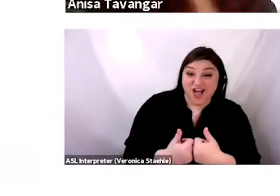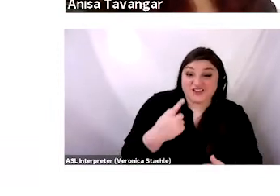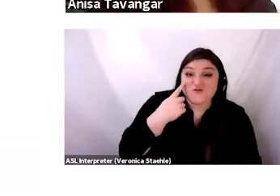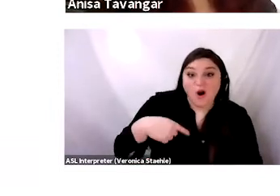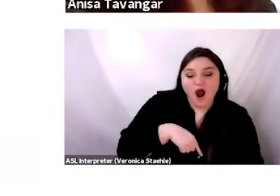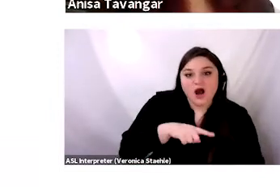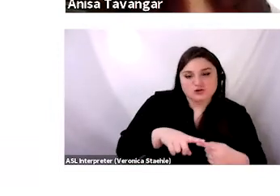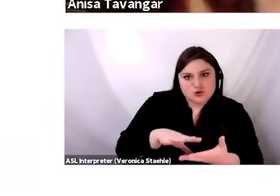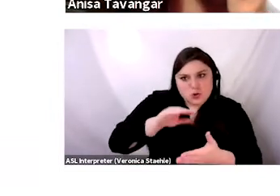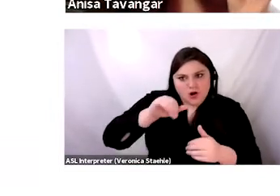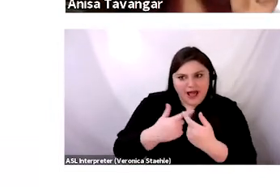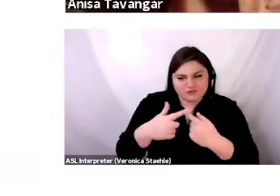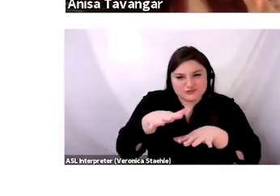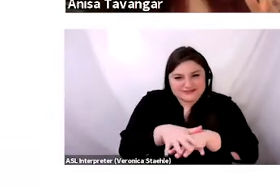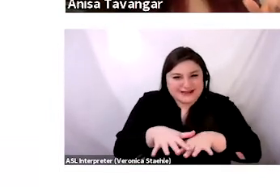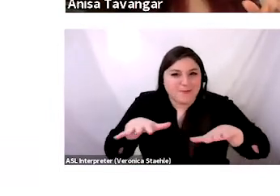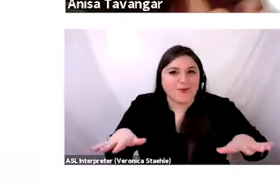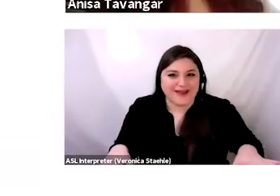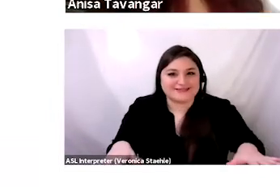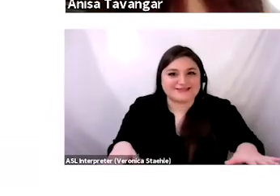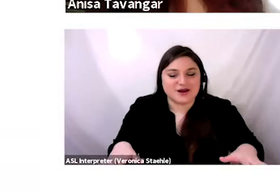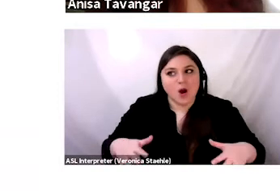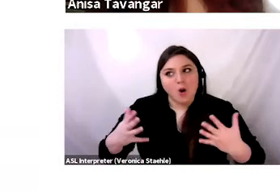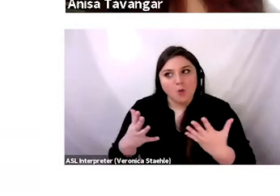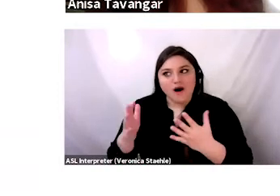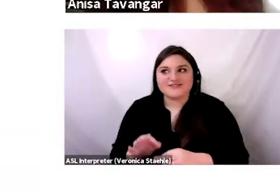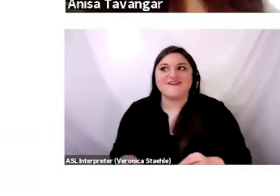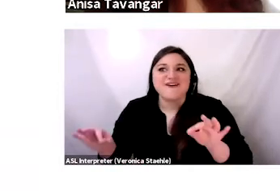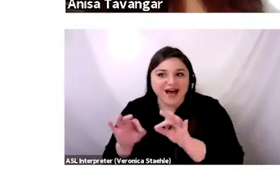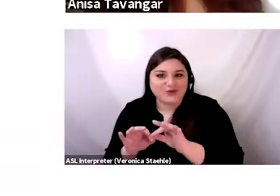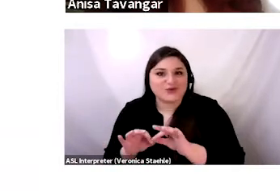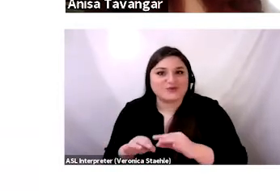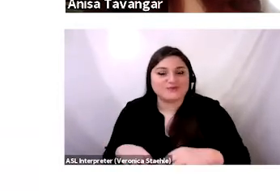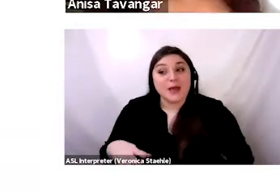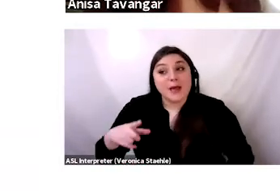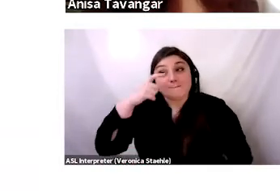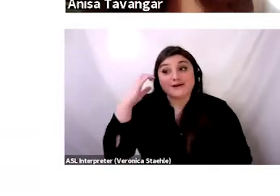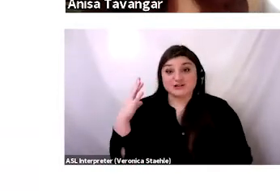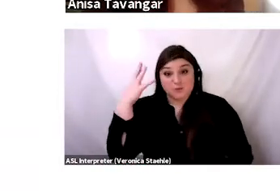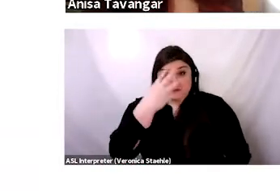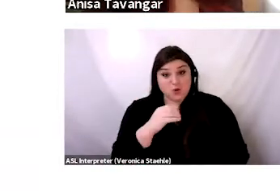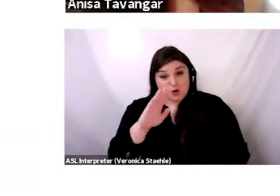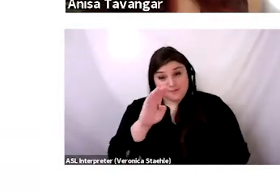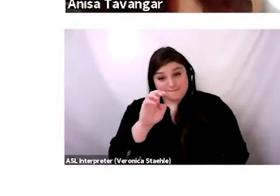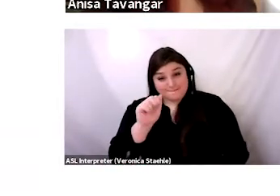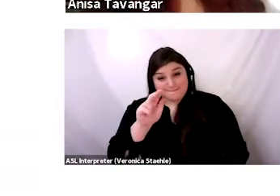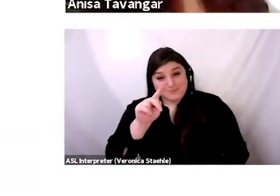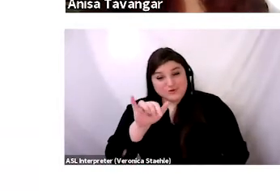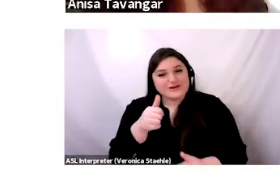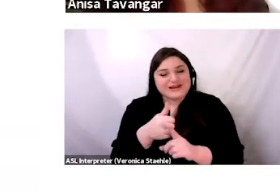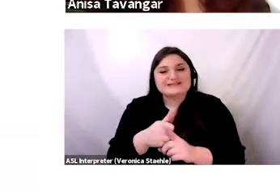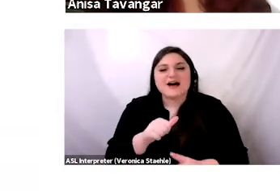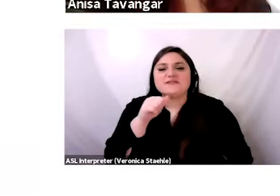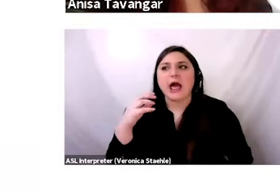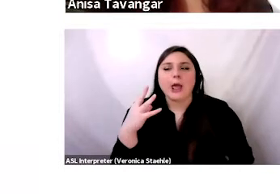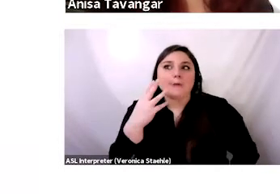lifelong challenge of separating these two ideas from one another. The notion, sort of really internalizing the notion that beauty is not just